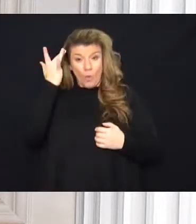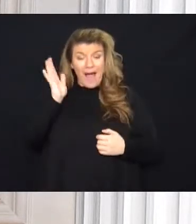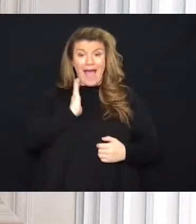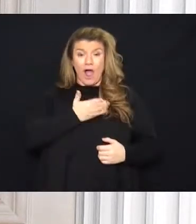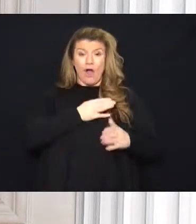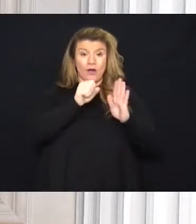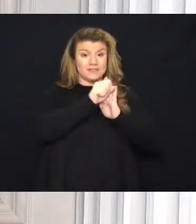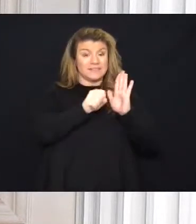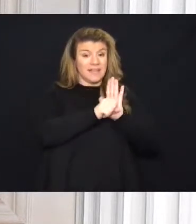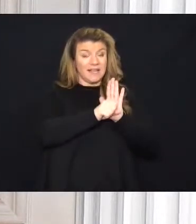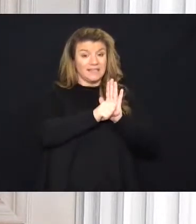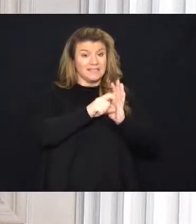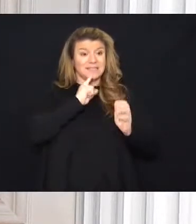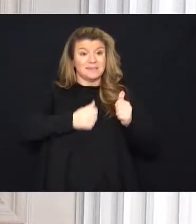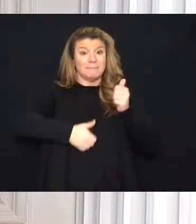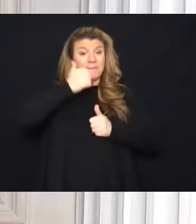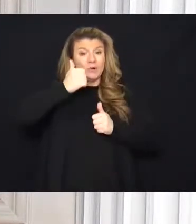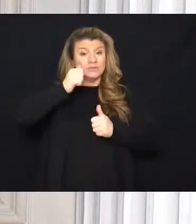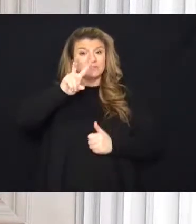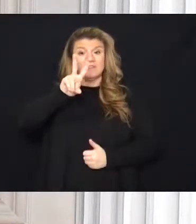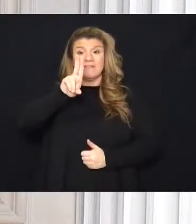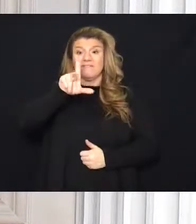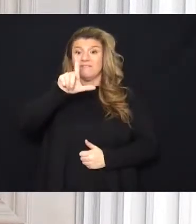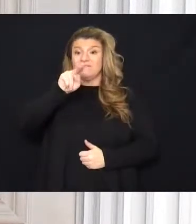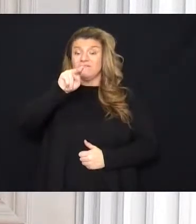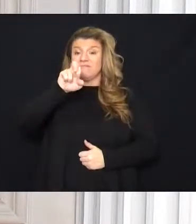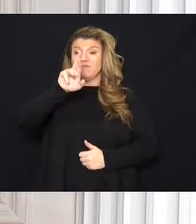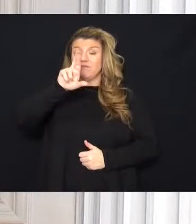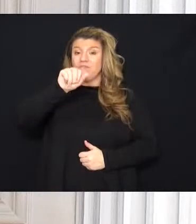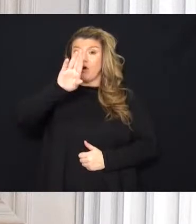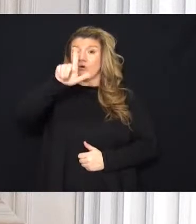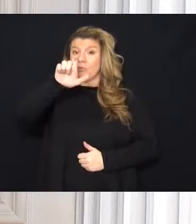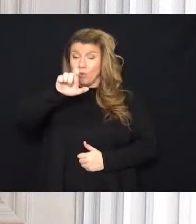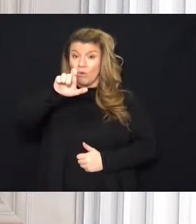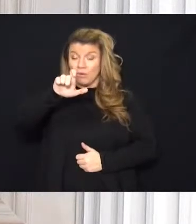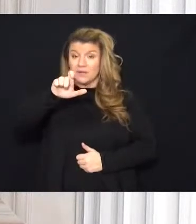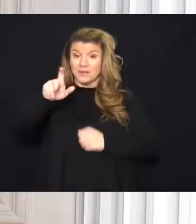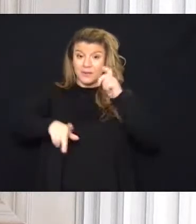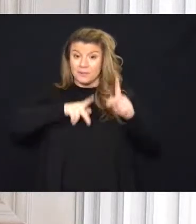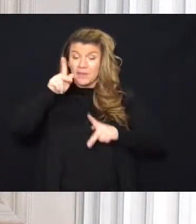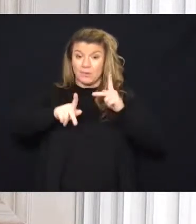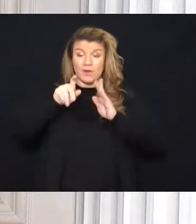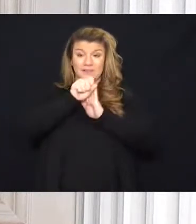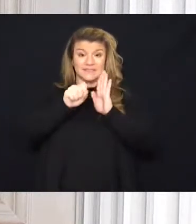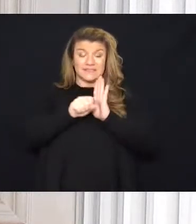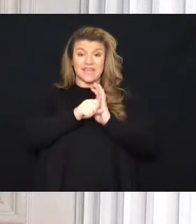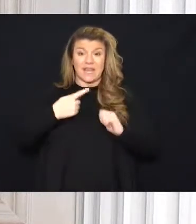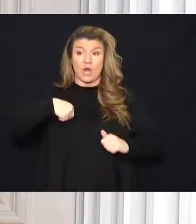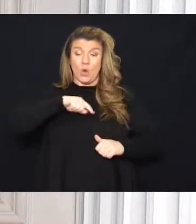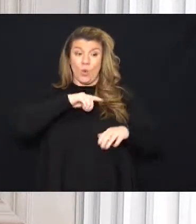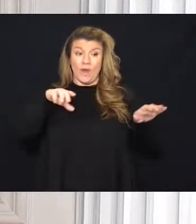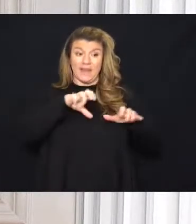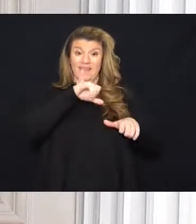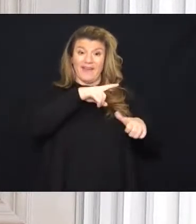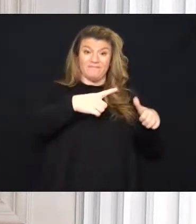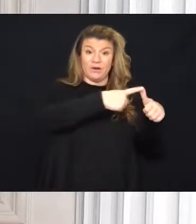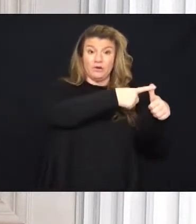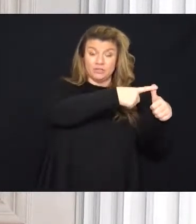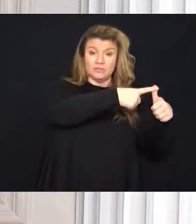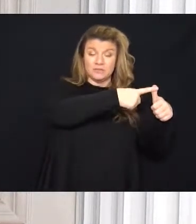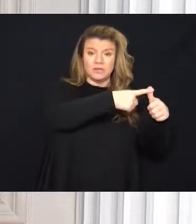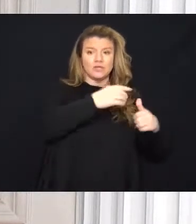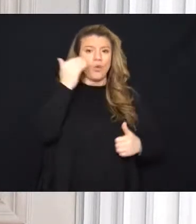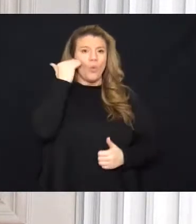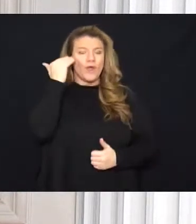population in the country, who vaccinated many of their most vulnerable the earliest in the pandemic response. So in Israel,